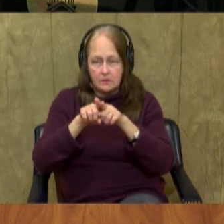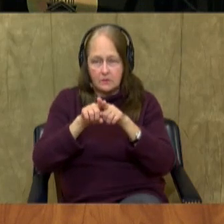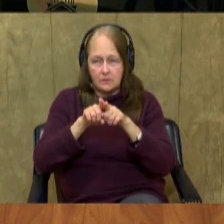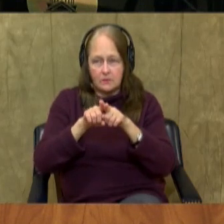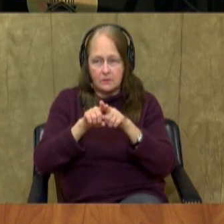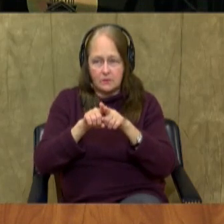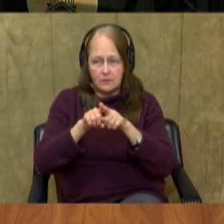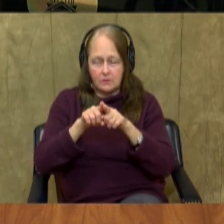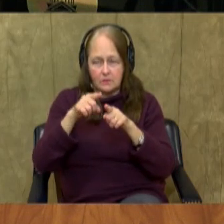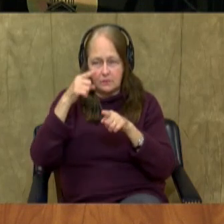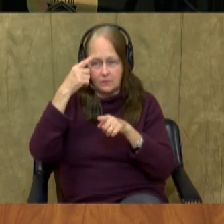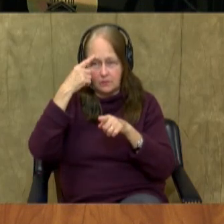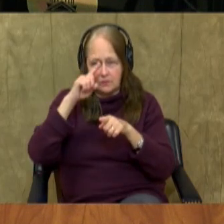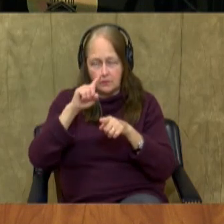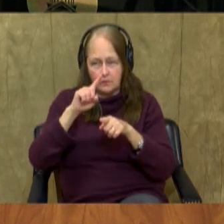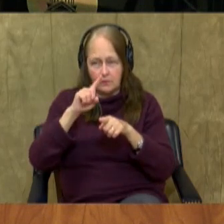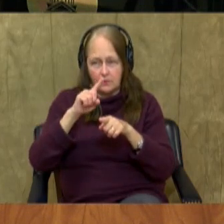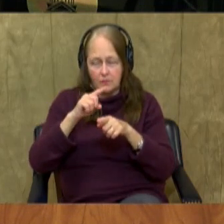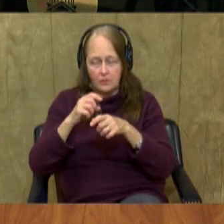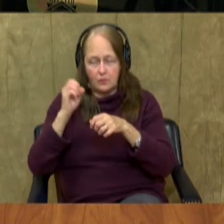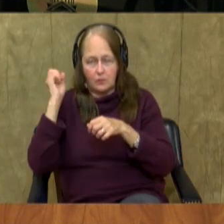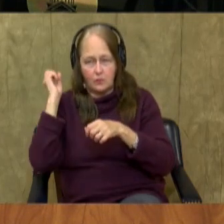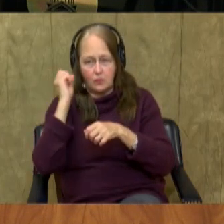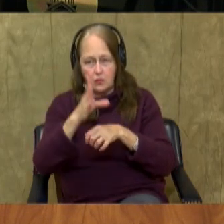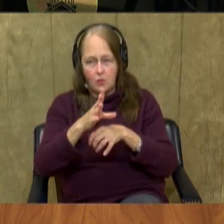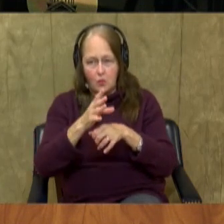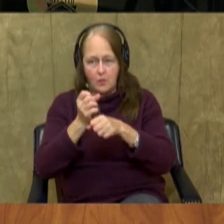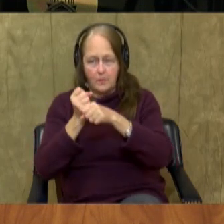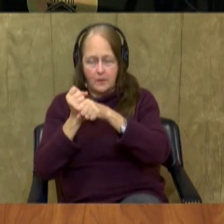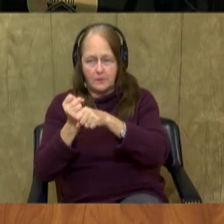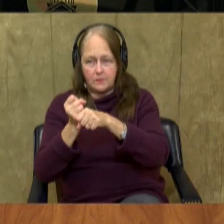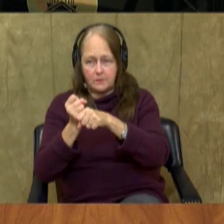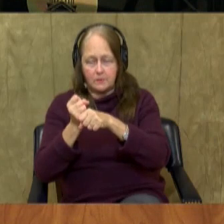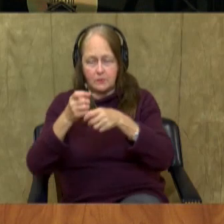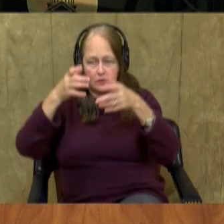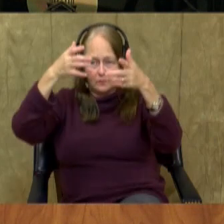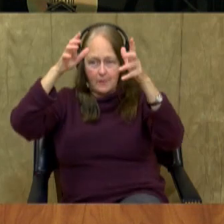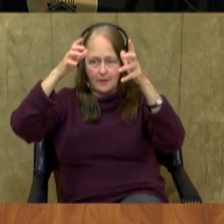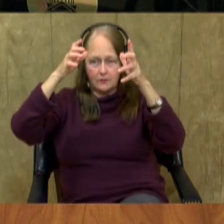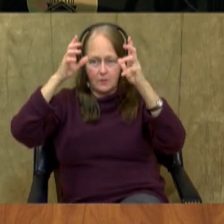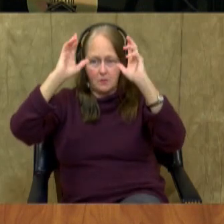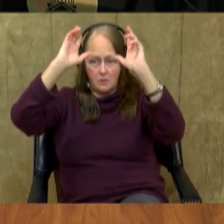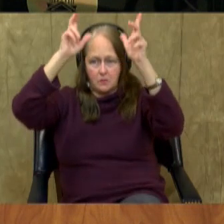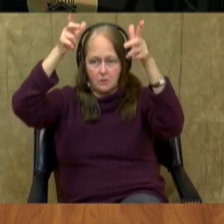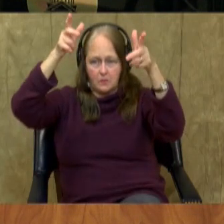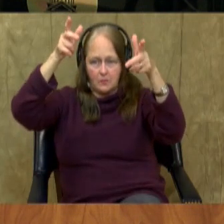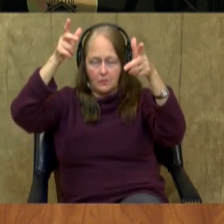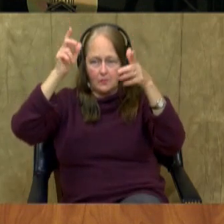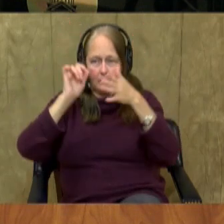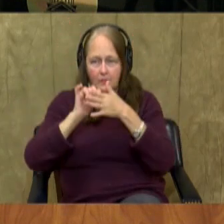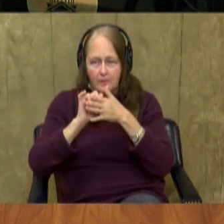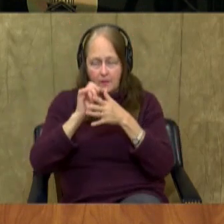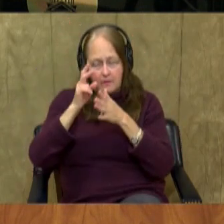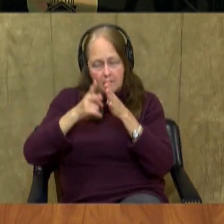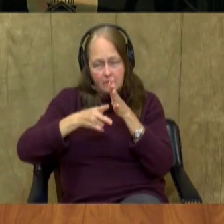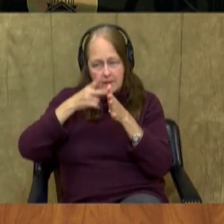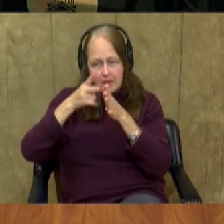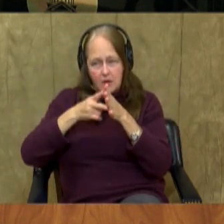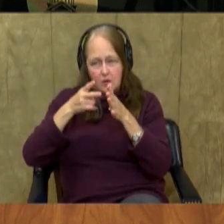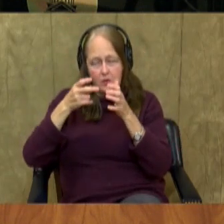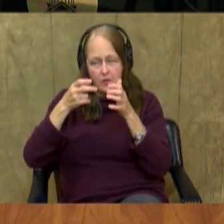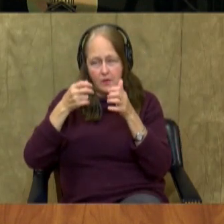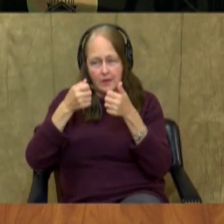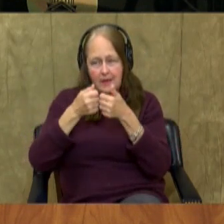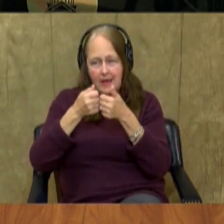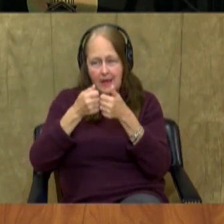being coordinated to throw a baseball or shoot a basketball. A video gamer